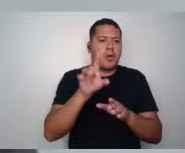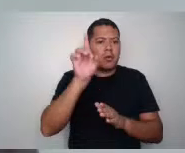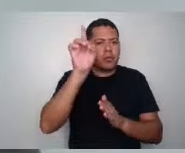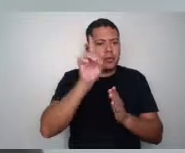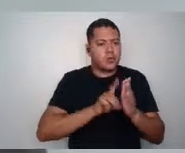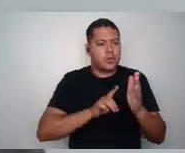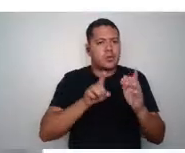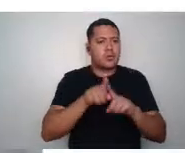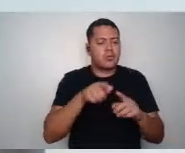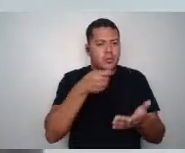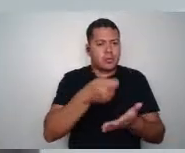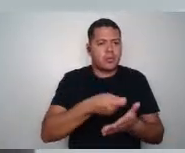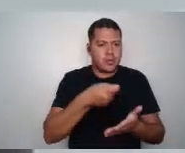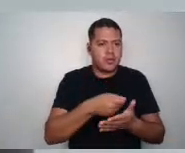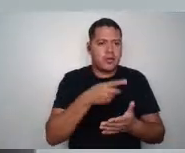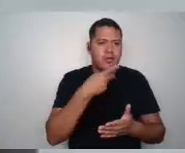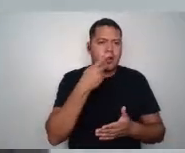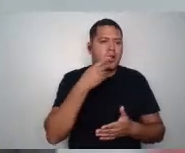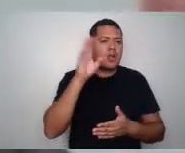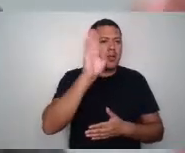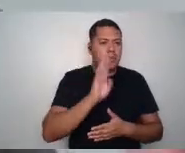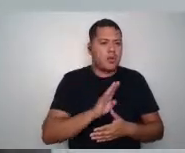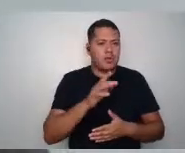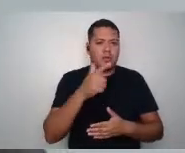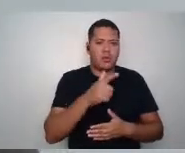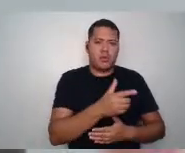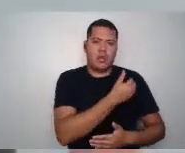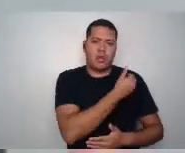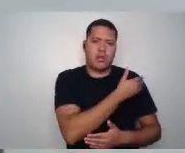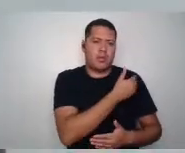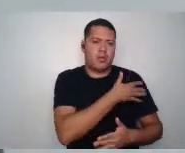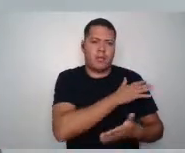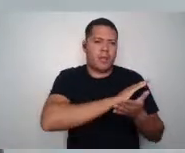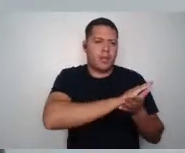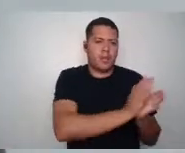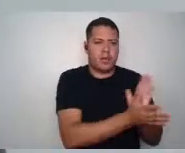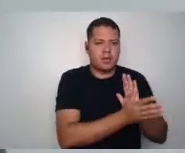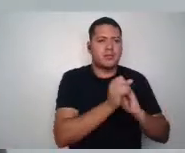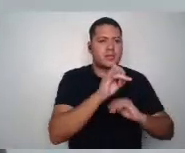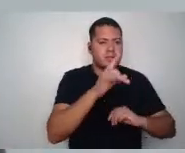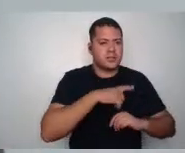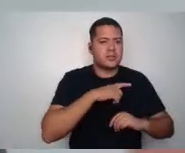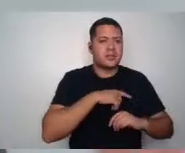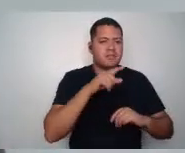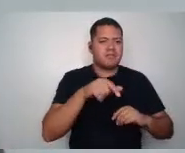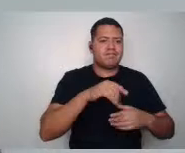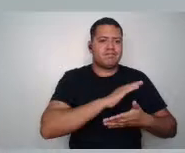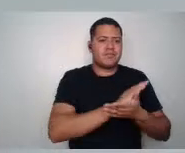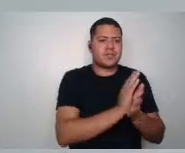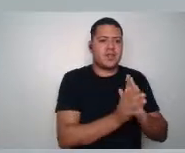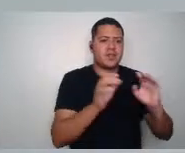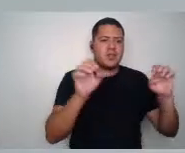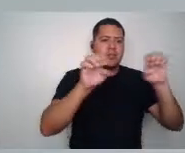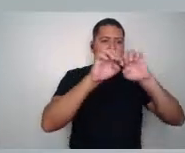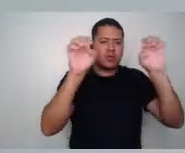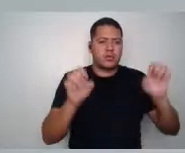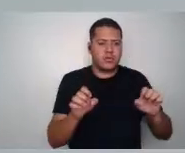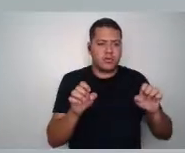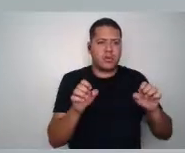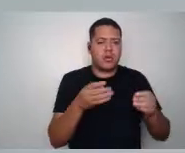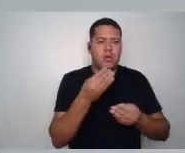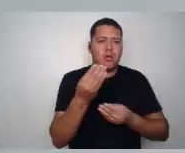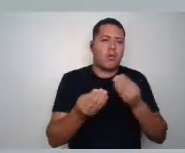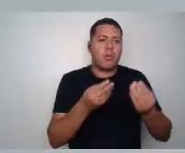are equal in rights and obligations, and not say that Brazil is racist? If we have this institutionalized